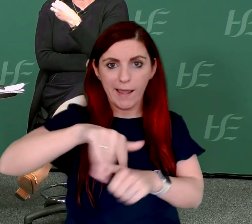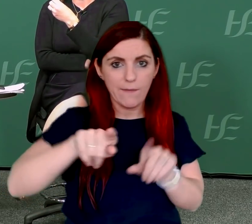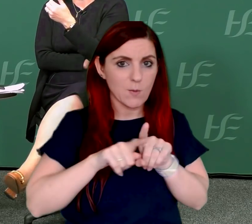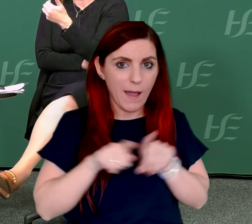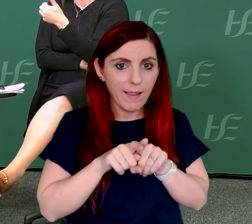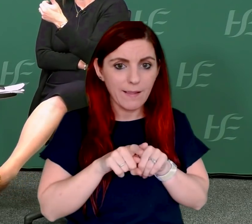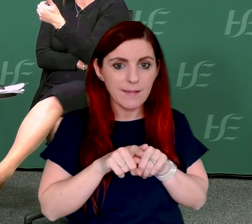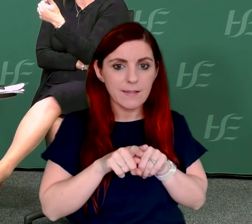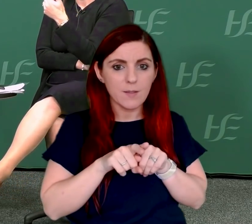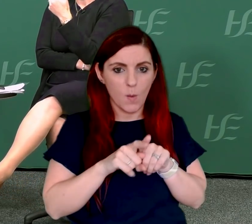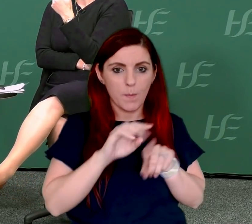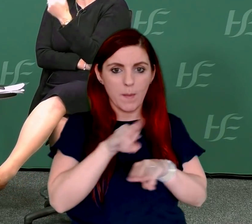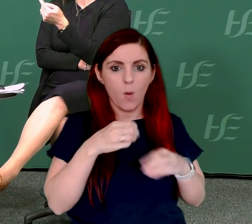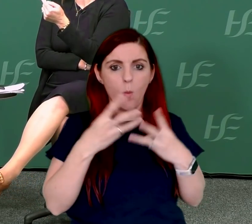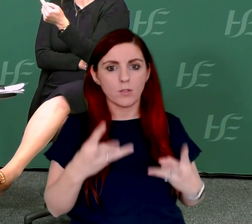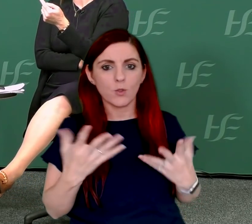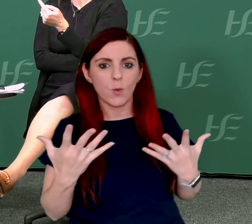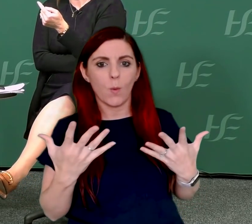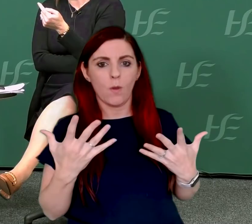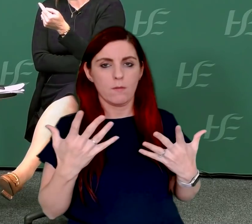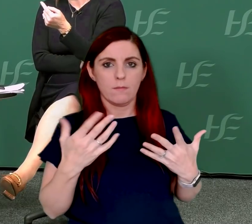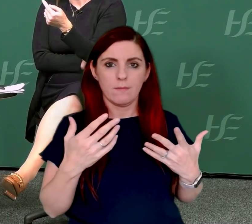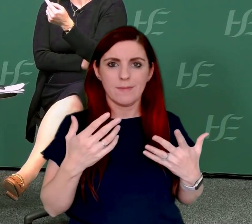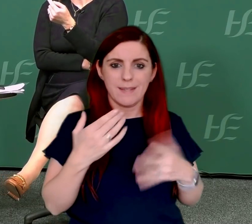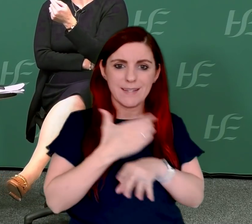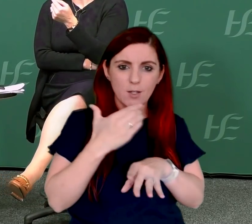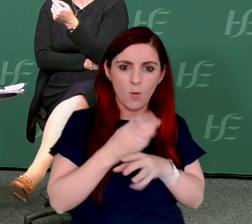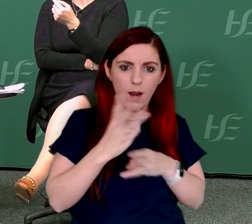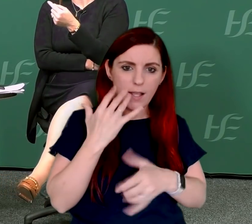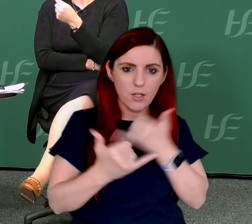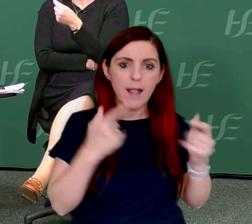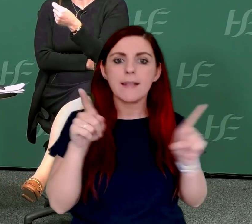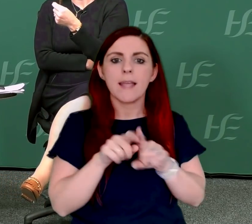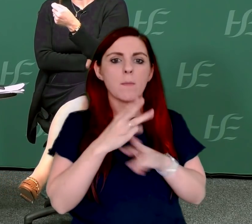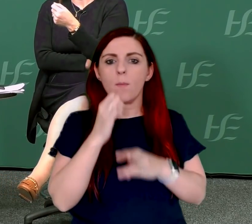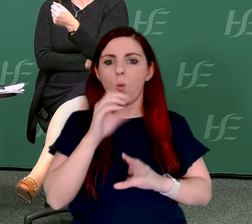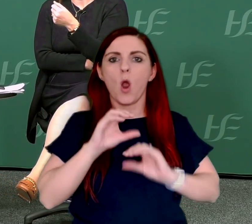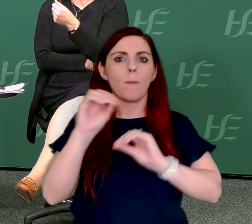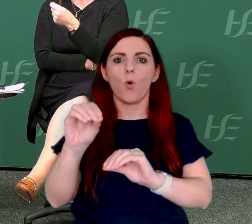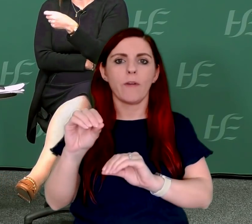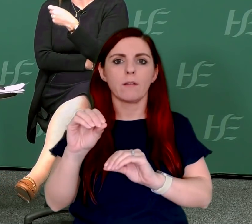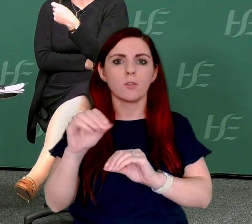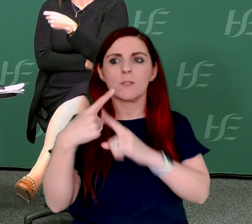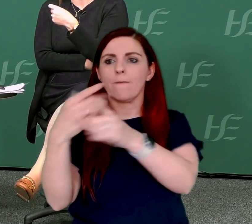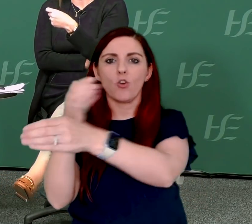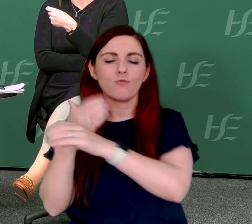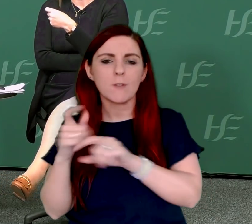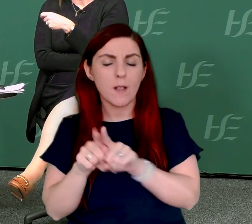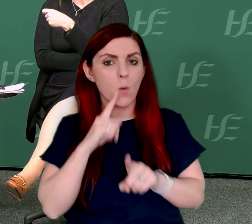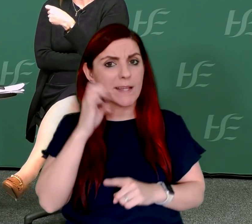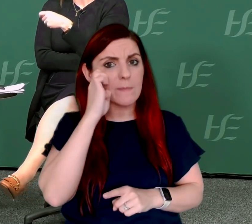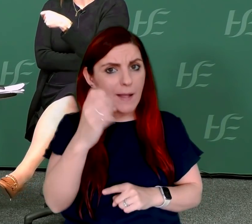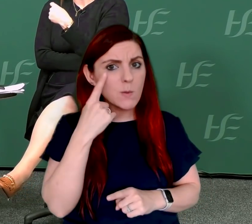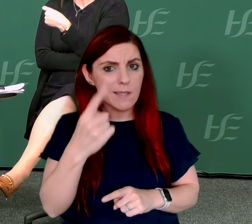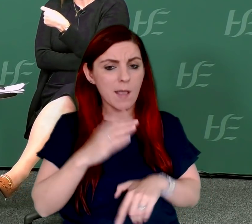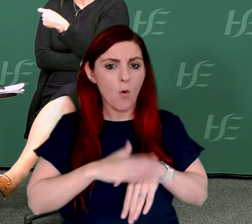desire to help and to stay there. But equally, we didn't have people going abroad. And we expect to see more people leaving. So when we talk about capacity building,